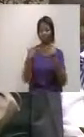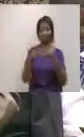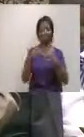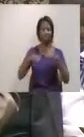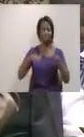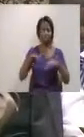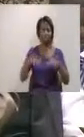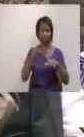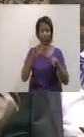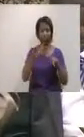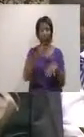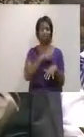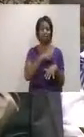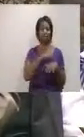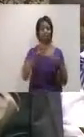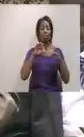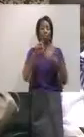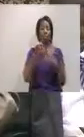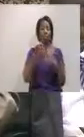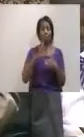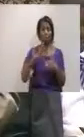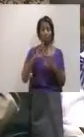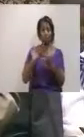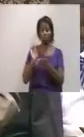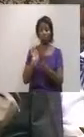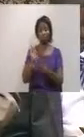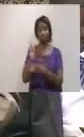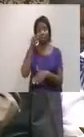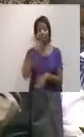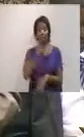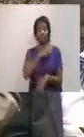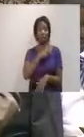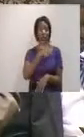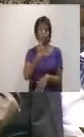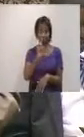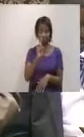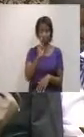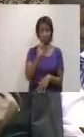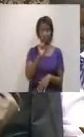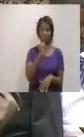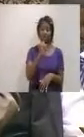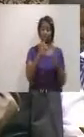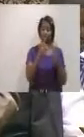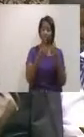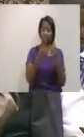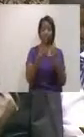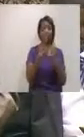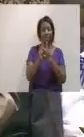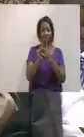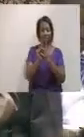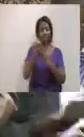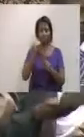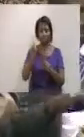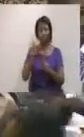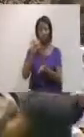The Minister of Public Works should not only fire corrupt officials in his department but also have them